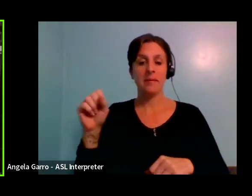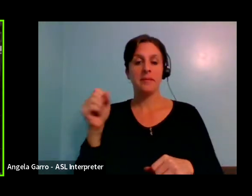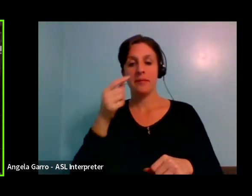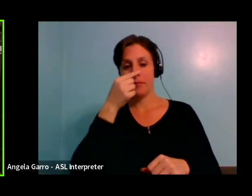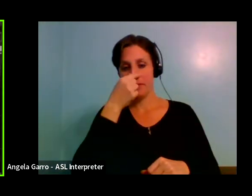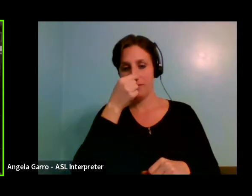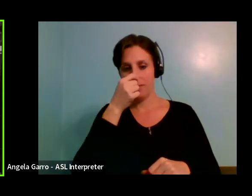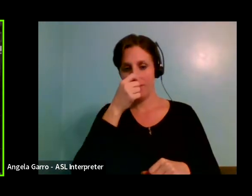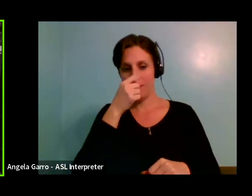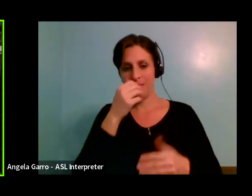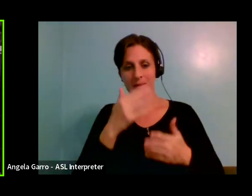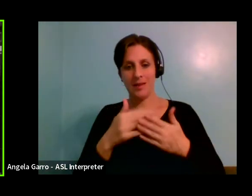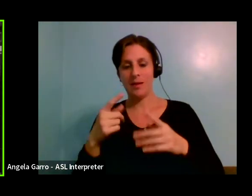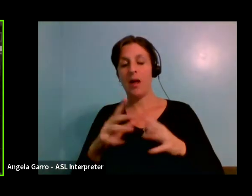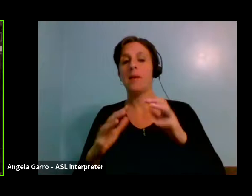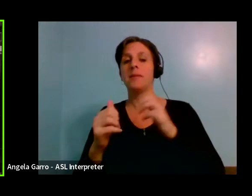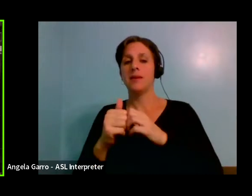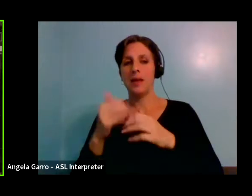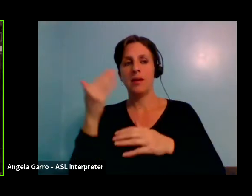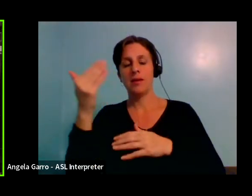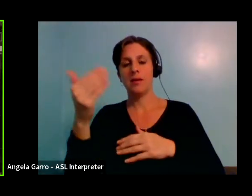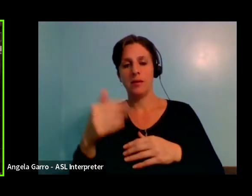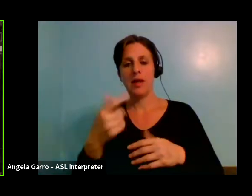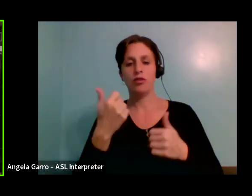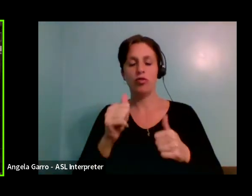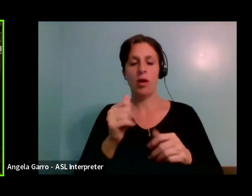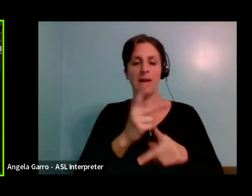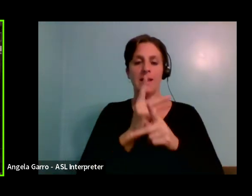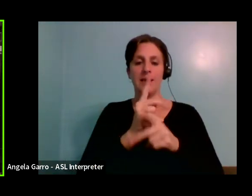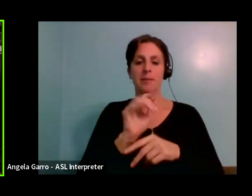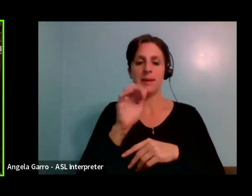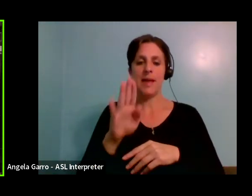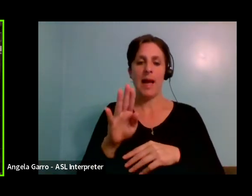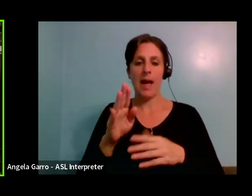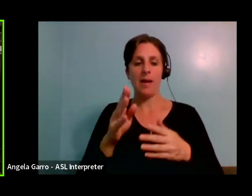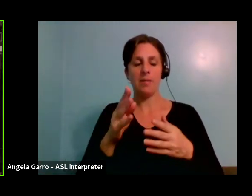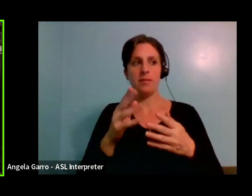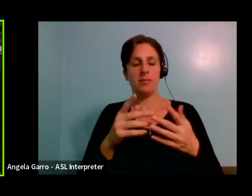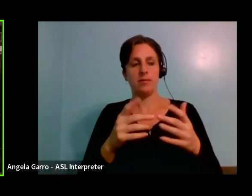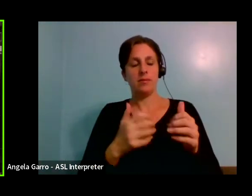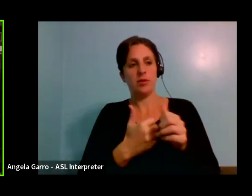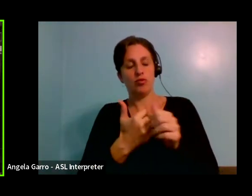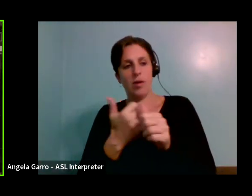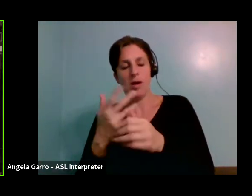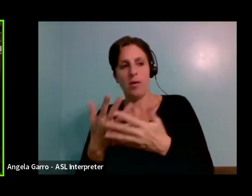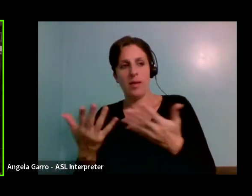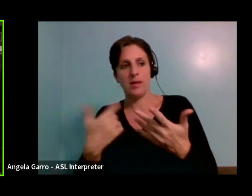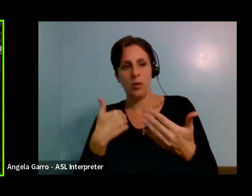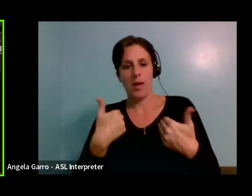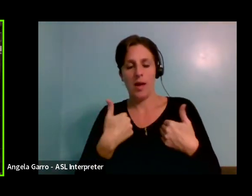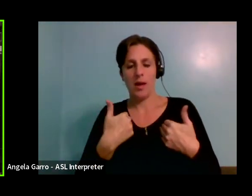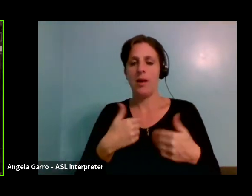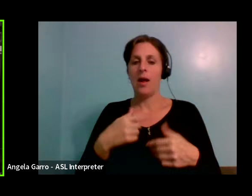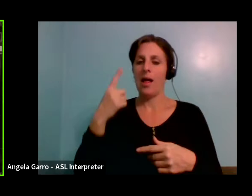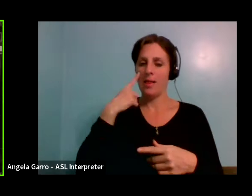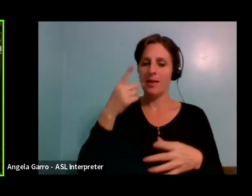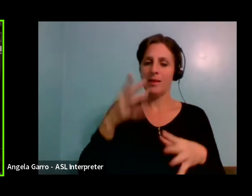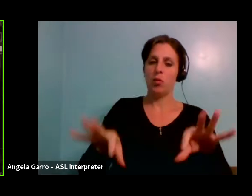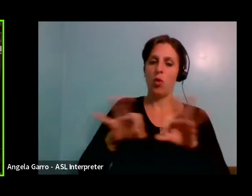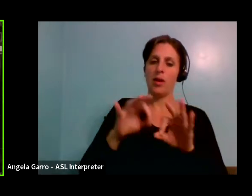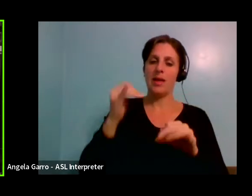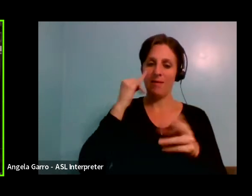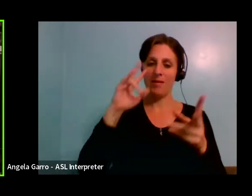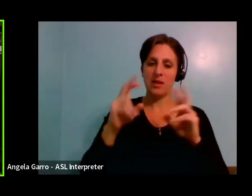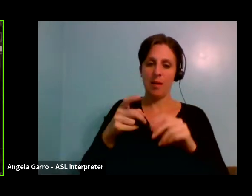at some point in time. Update. I'm trying to keep tabs on the things that we had in our. Yeah. I think it's just I think it's important if the topic